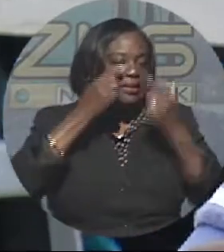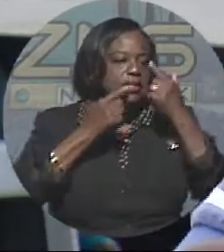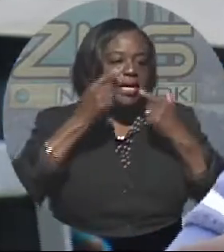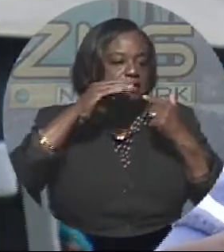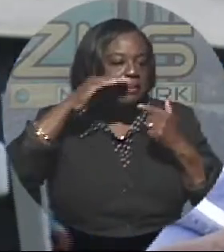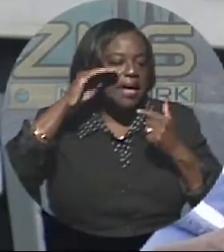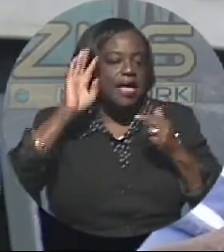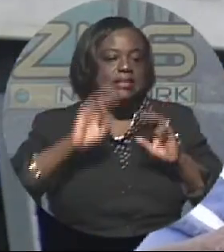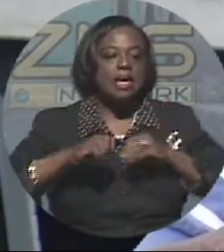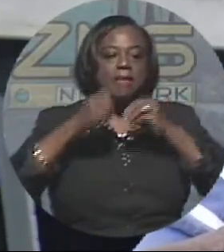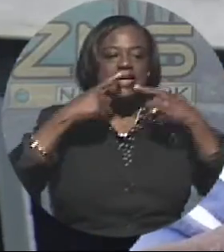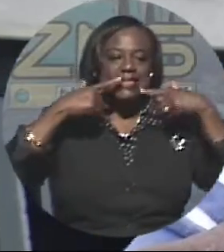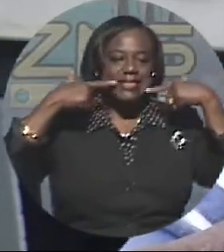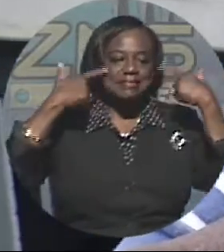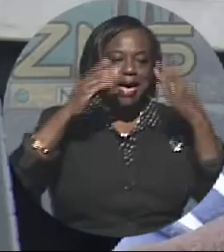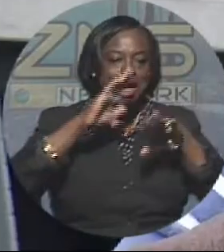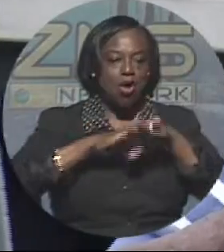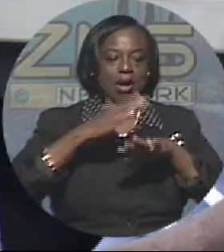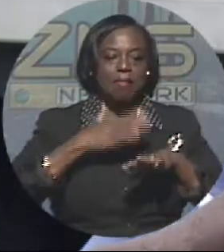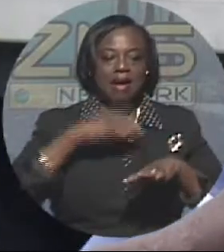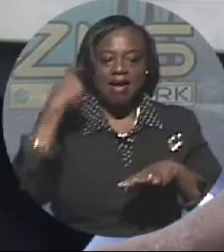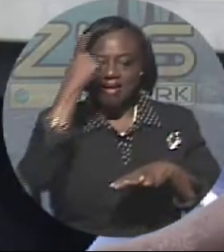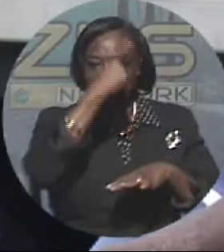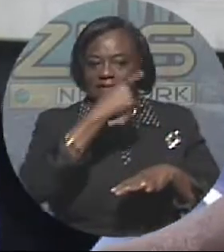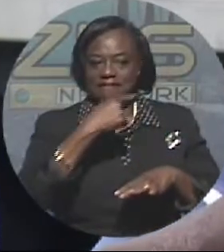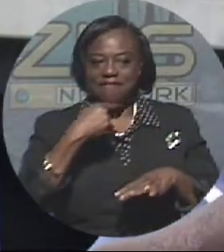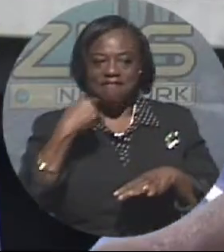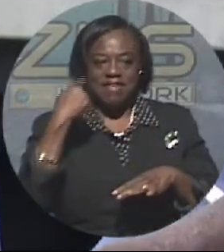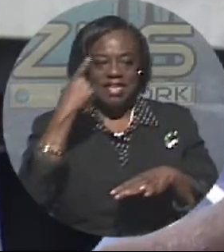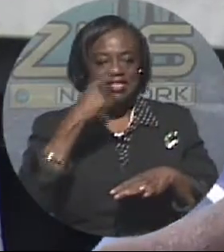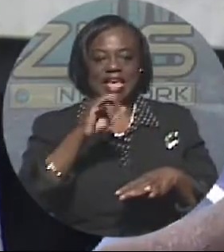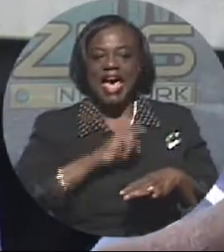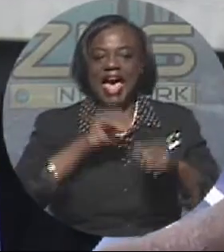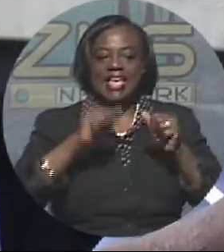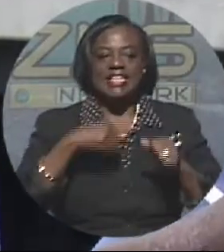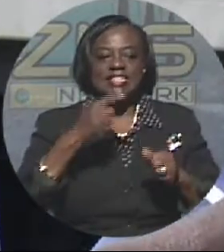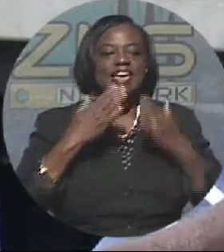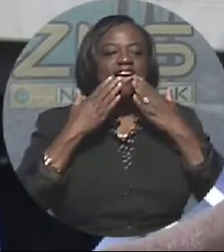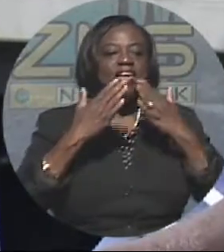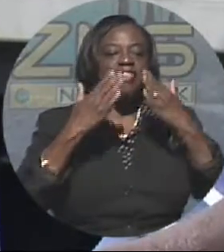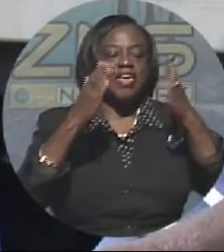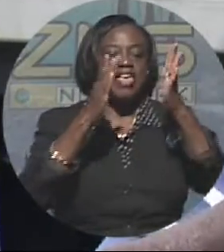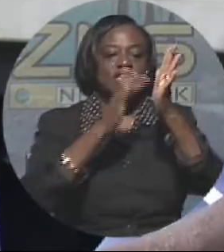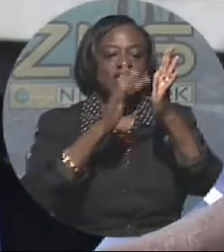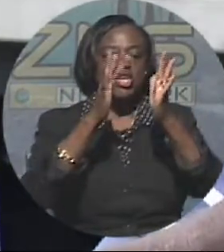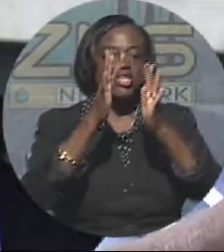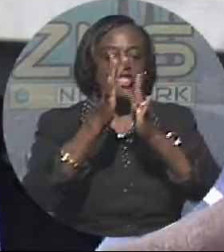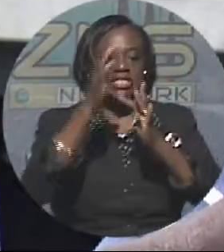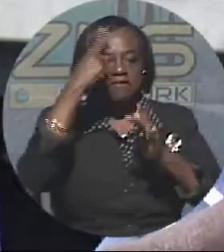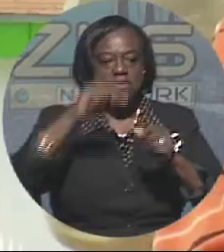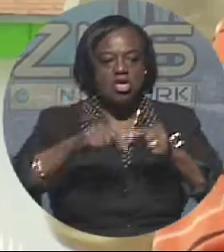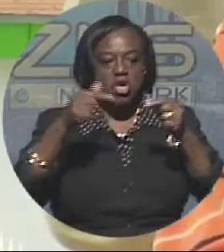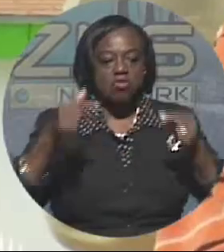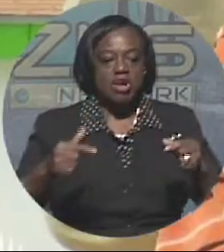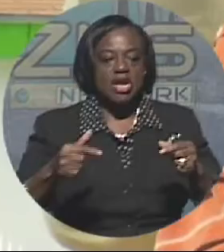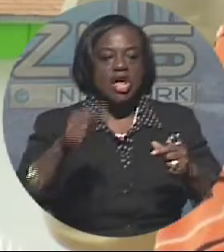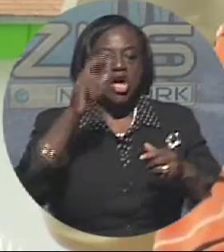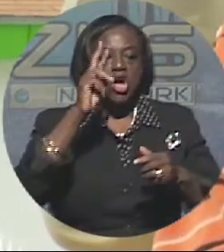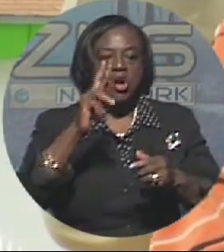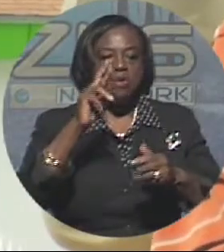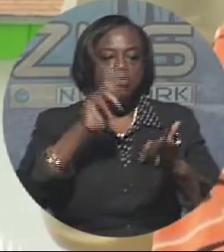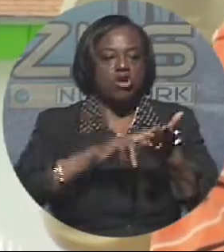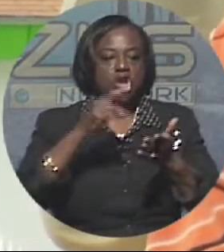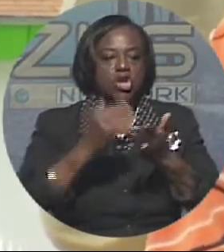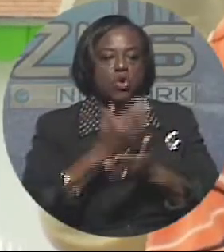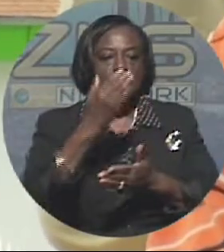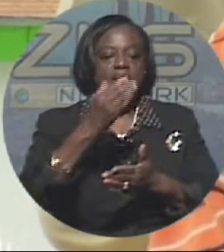put a smile on my face. That's why I can always say thank you, Jesus, for the great Owen Renewal Program. I thank you